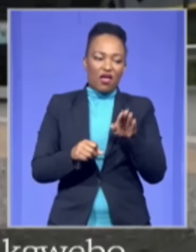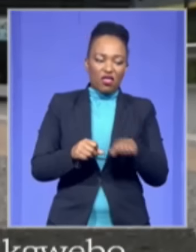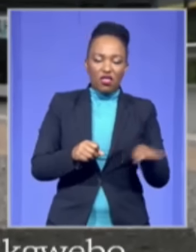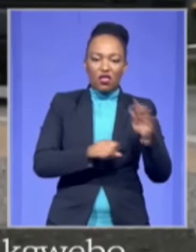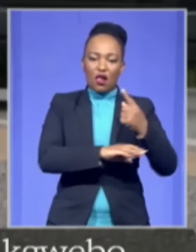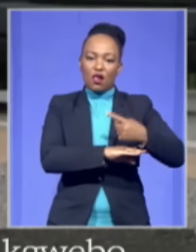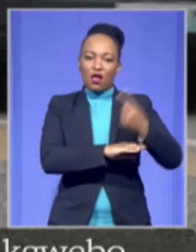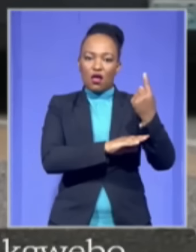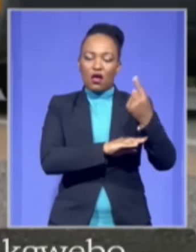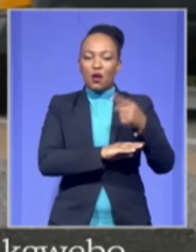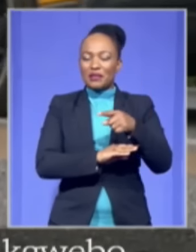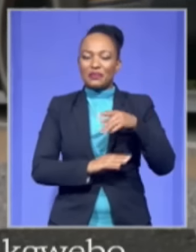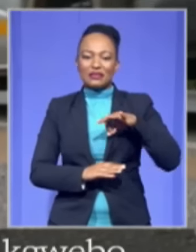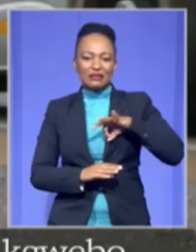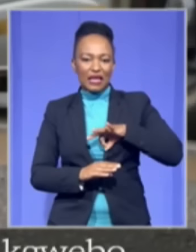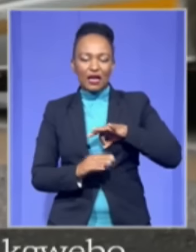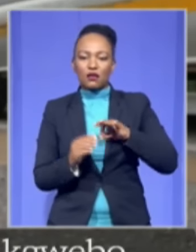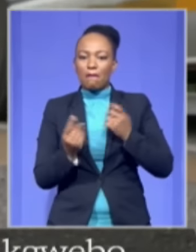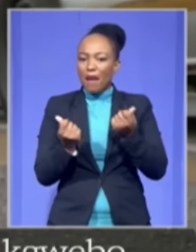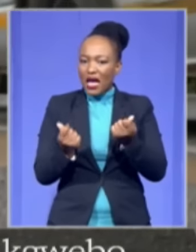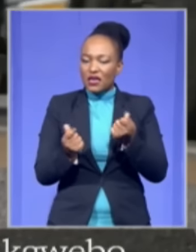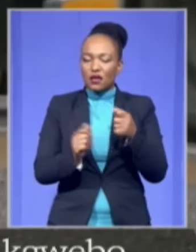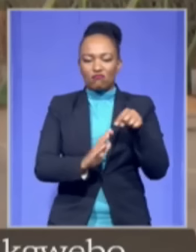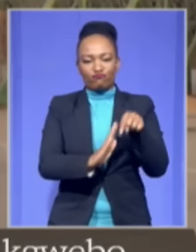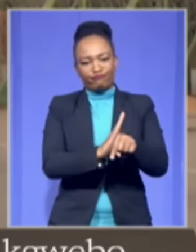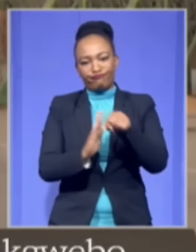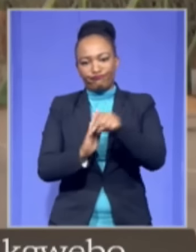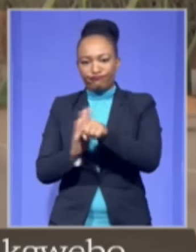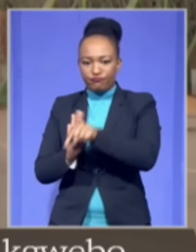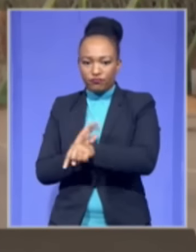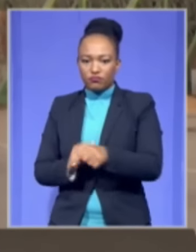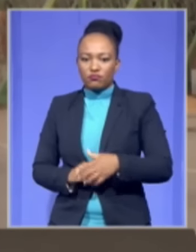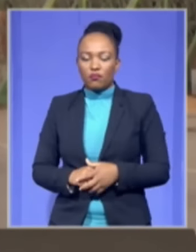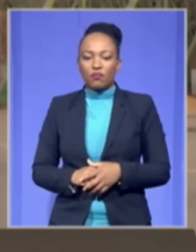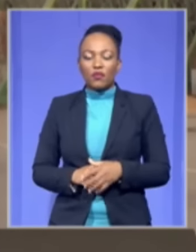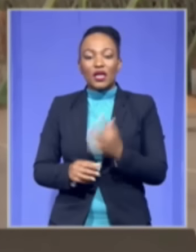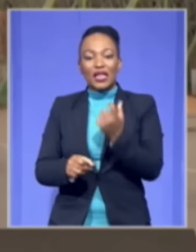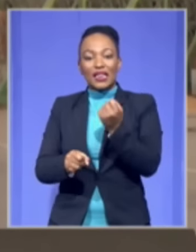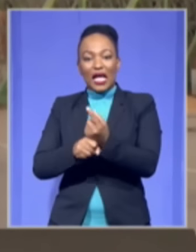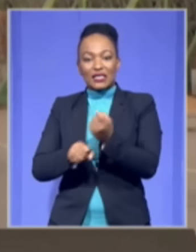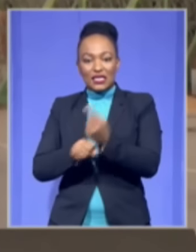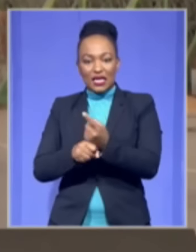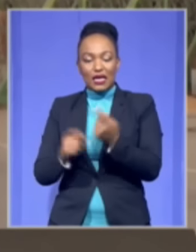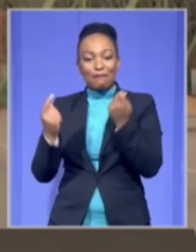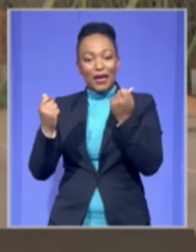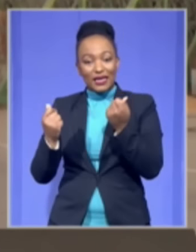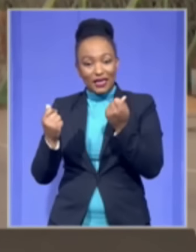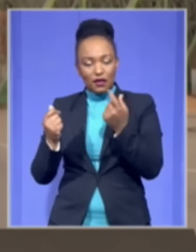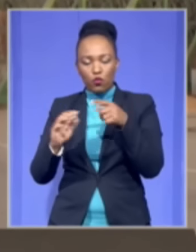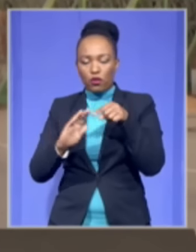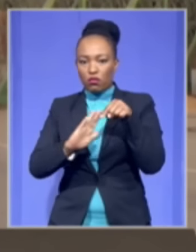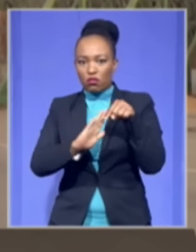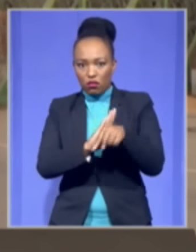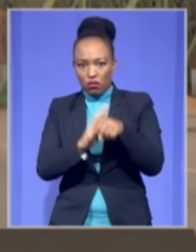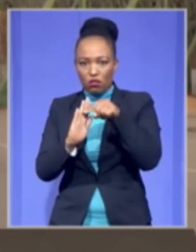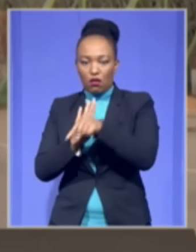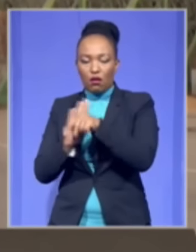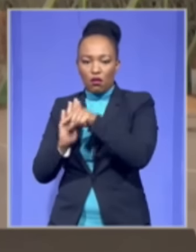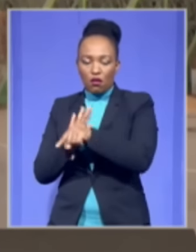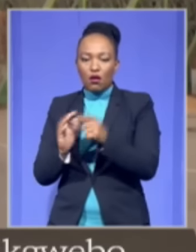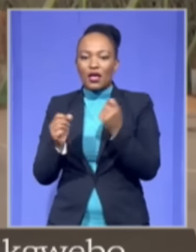di latlhegelwa ke letseno. We lose a lot of money on the taxi industry. Like I say, one taxi